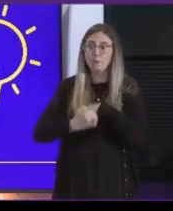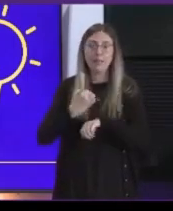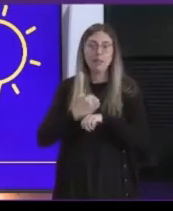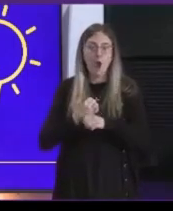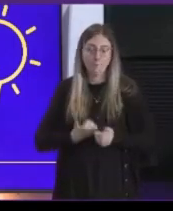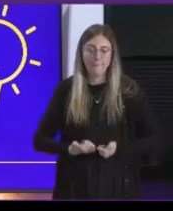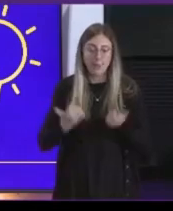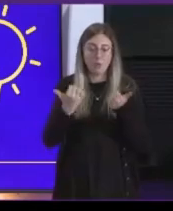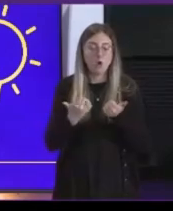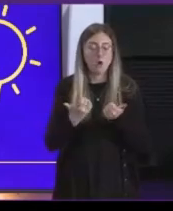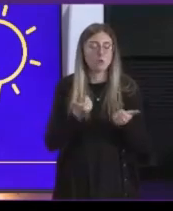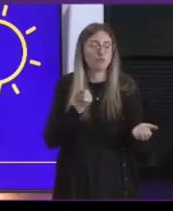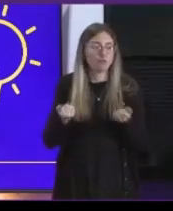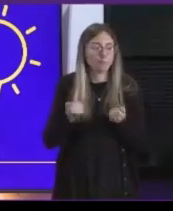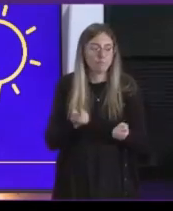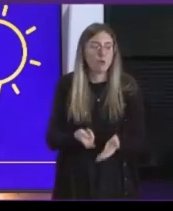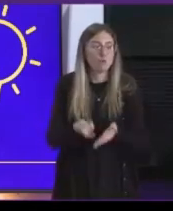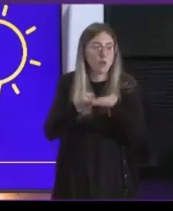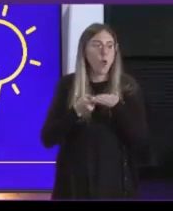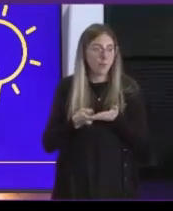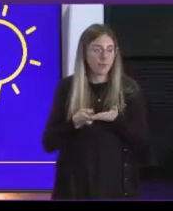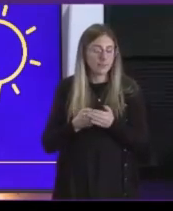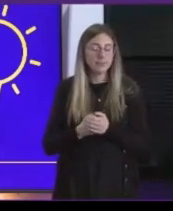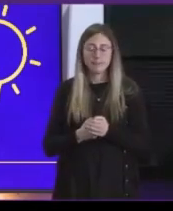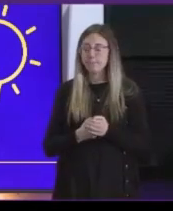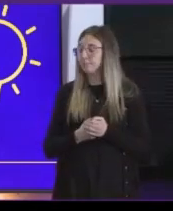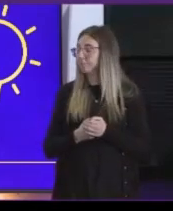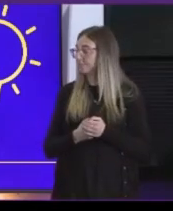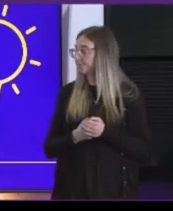as good technical requirements for the regulation as possible.